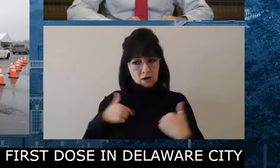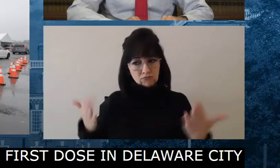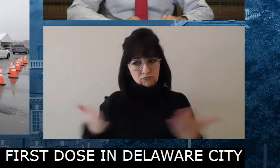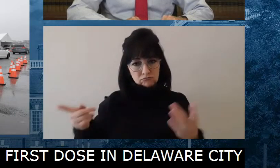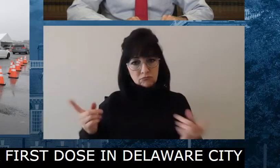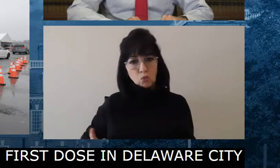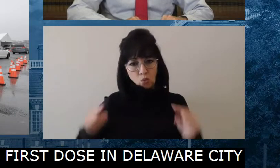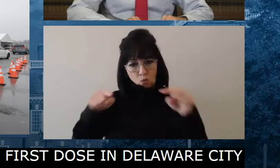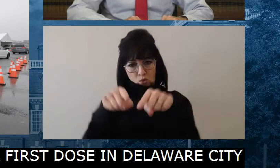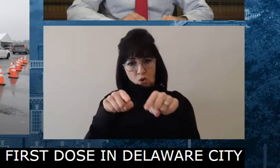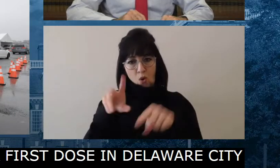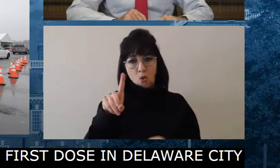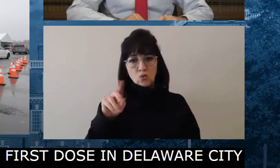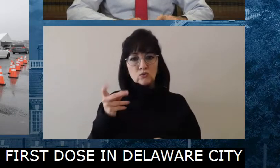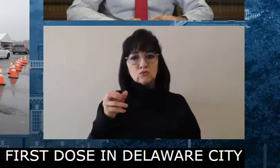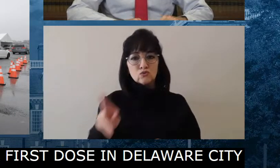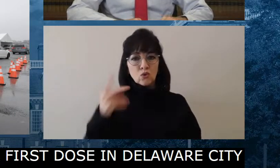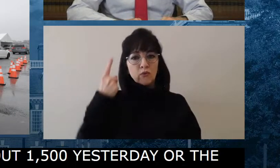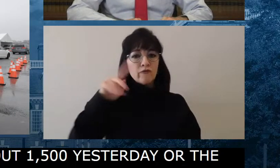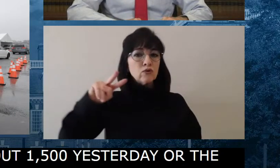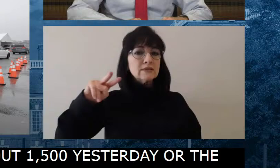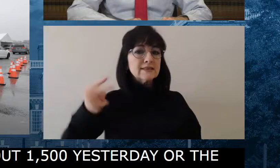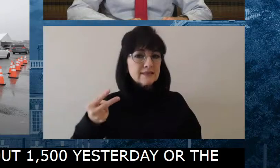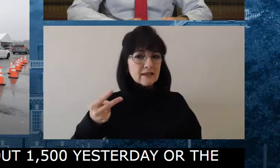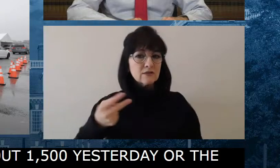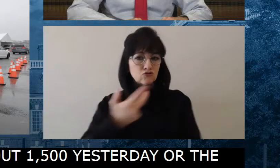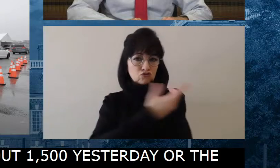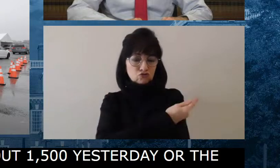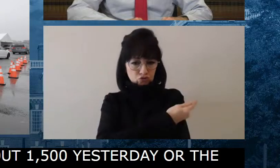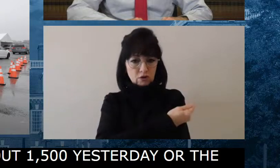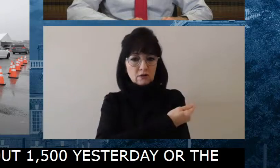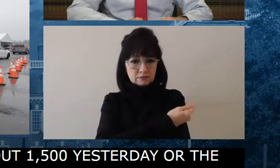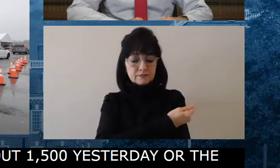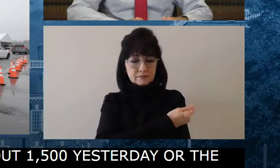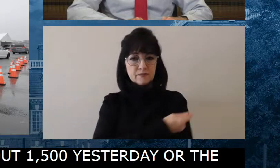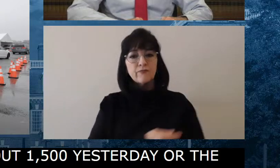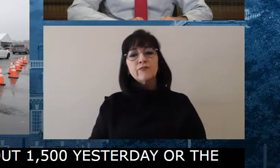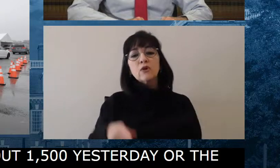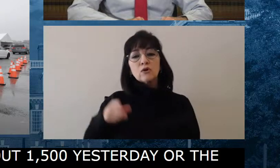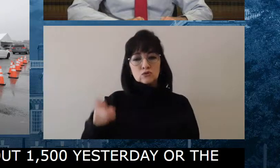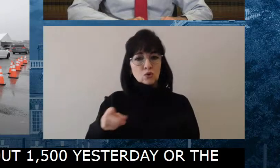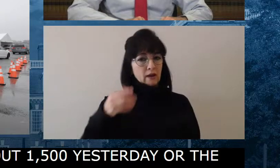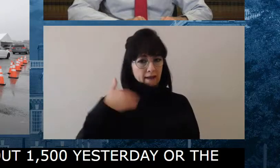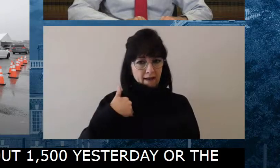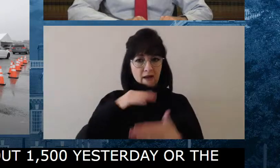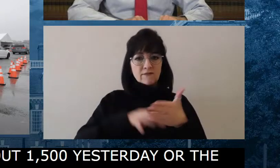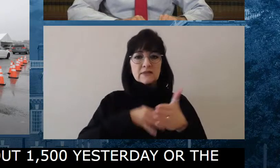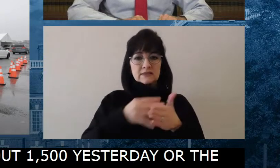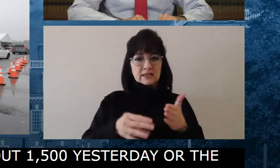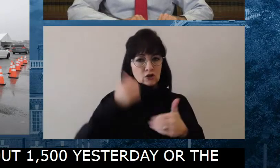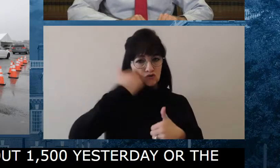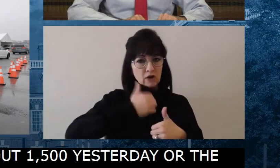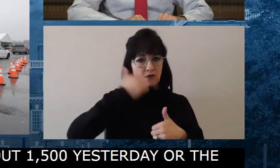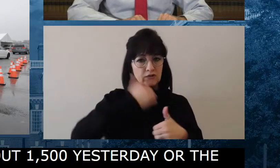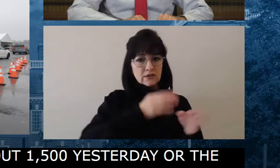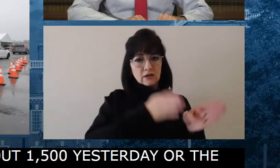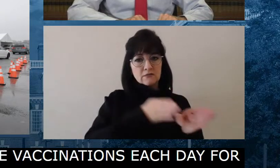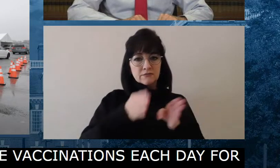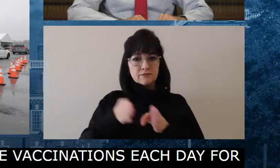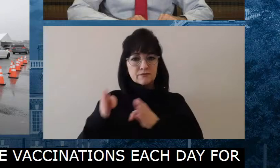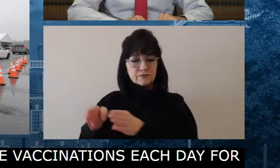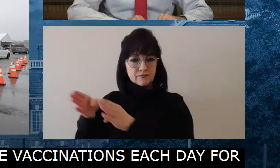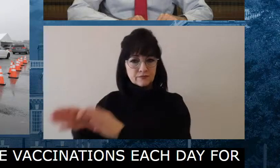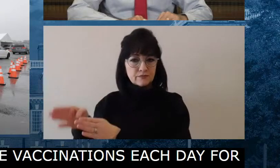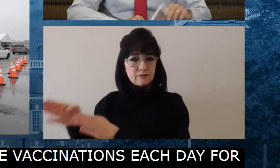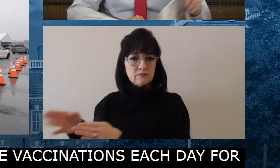3,000 second dose vaccinations each day for the rest of the week. And we do have some open appointments that